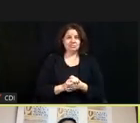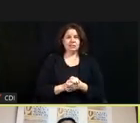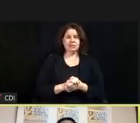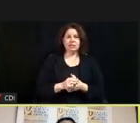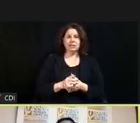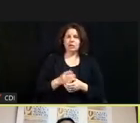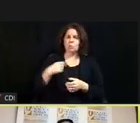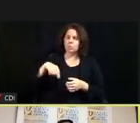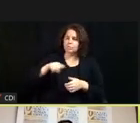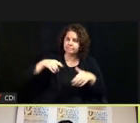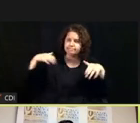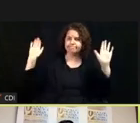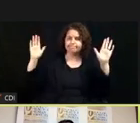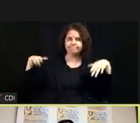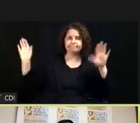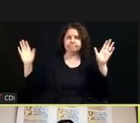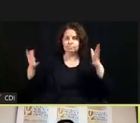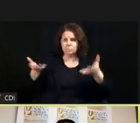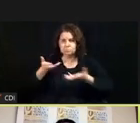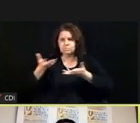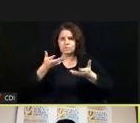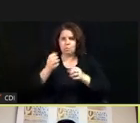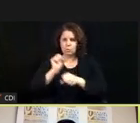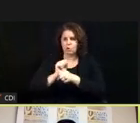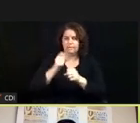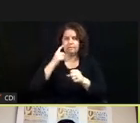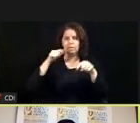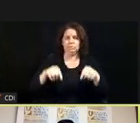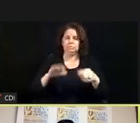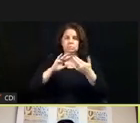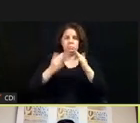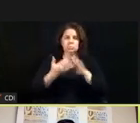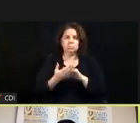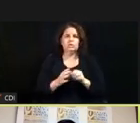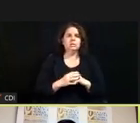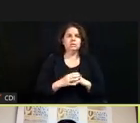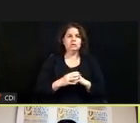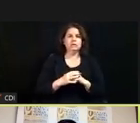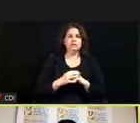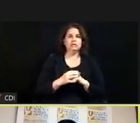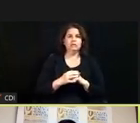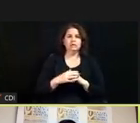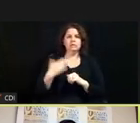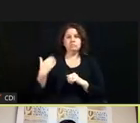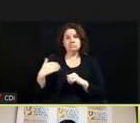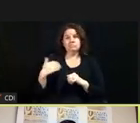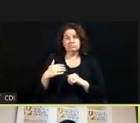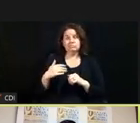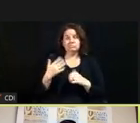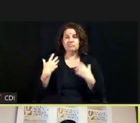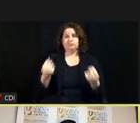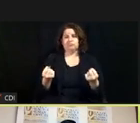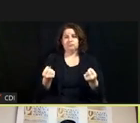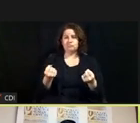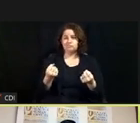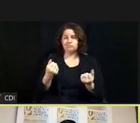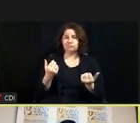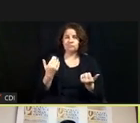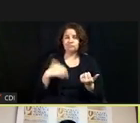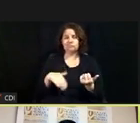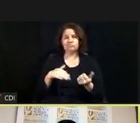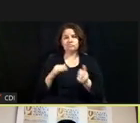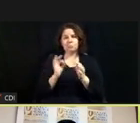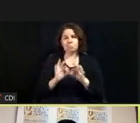as doing tremendous effort, heroic efforts to keep our community